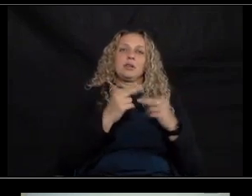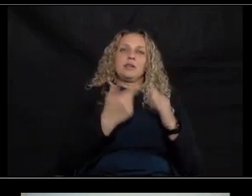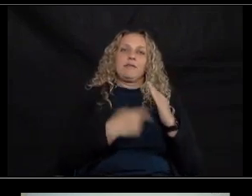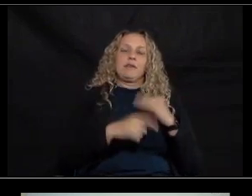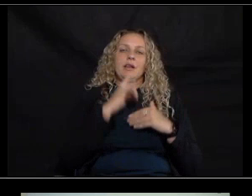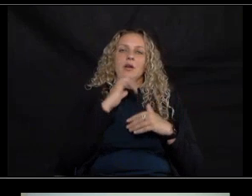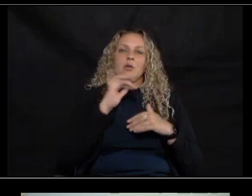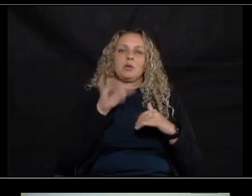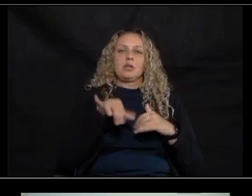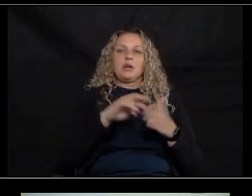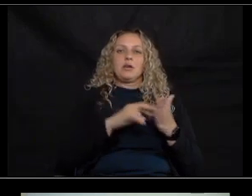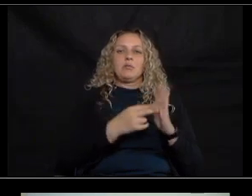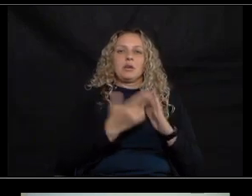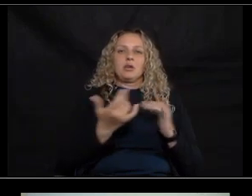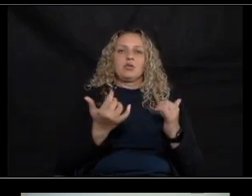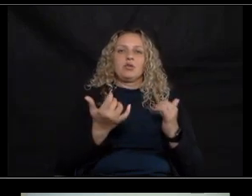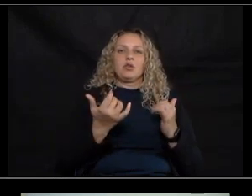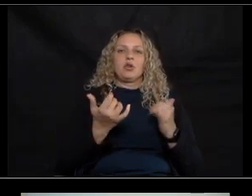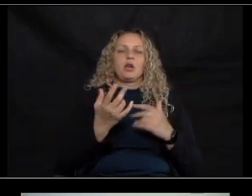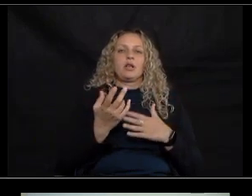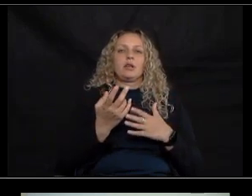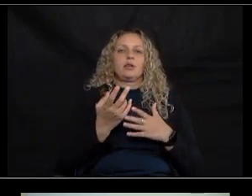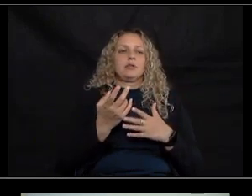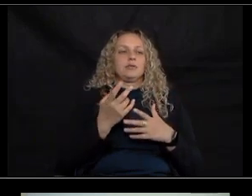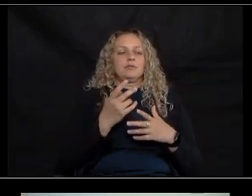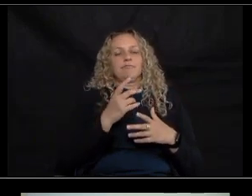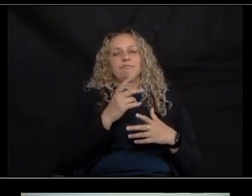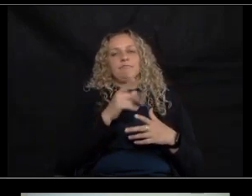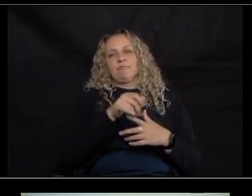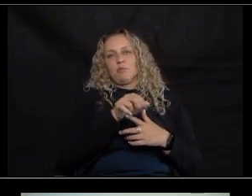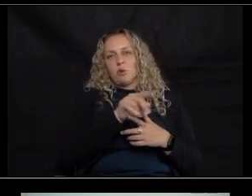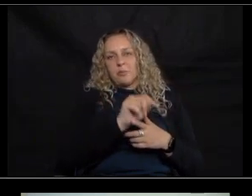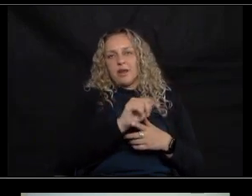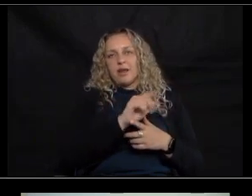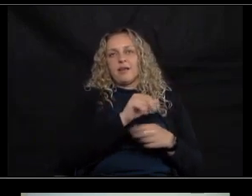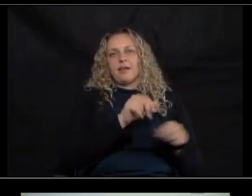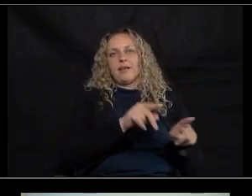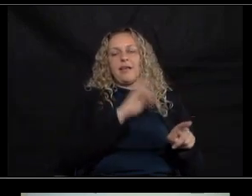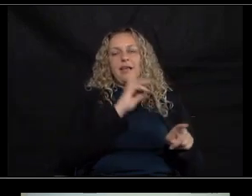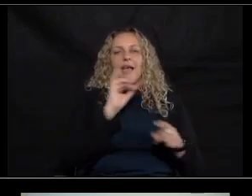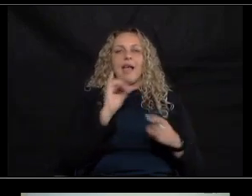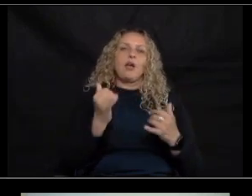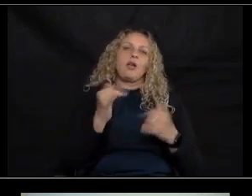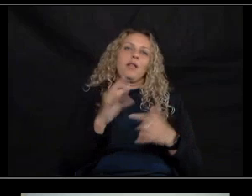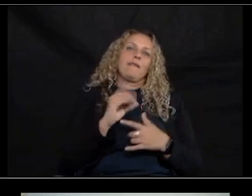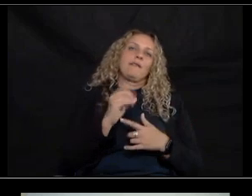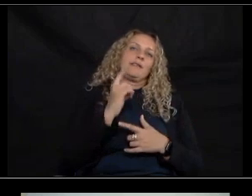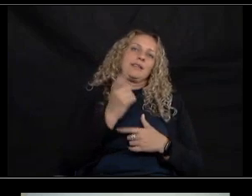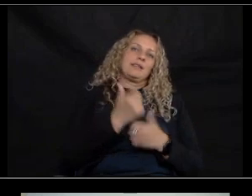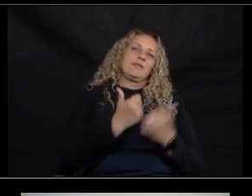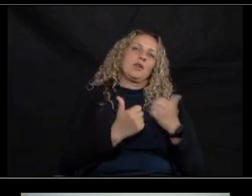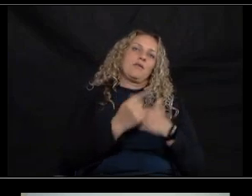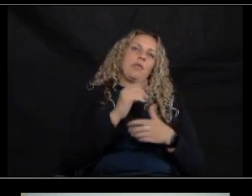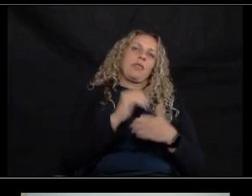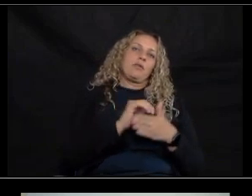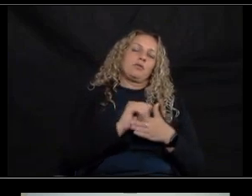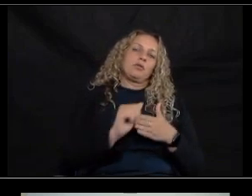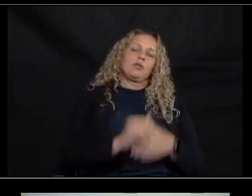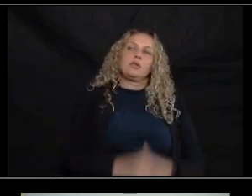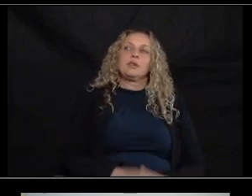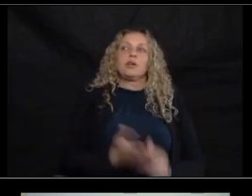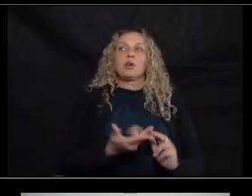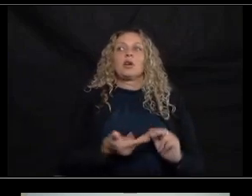which is currently assessed on all building permits in the city and is currently just 50 cents for every $1,000. If